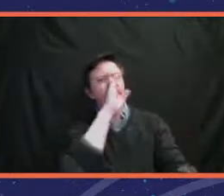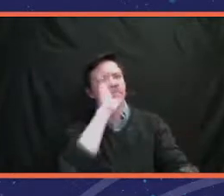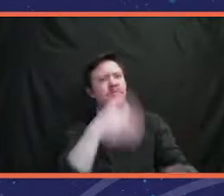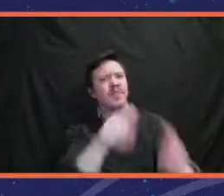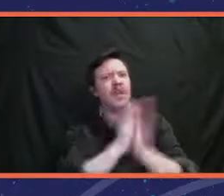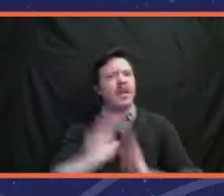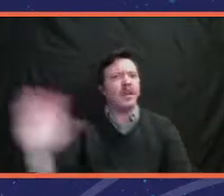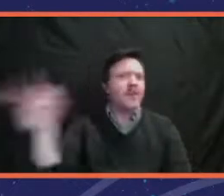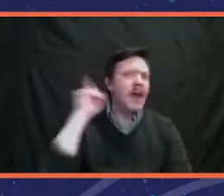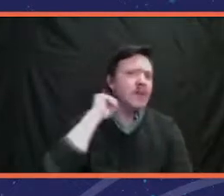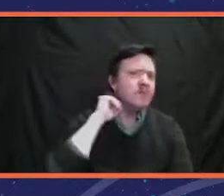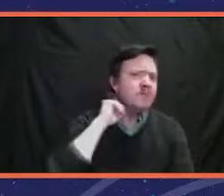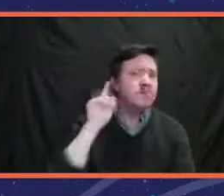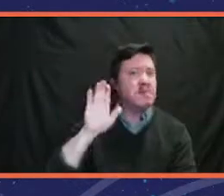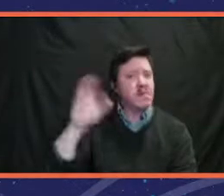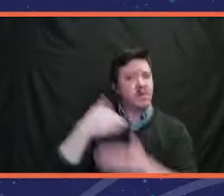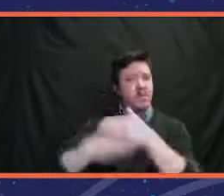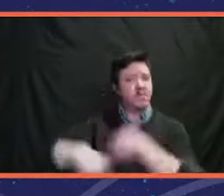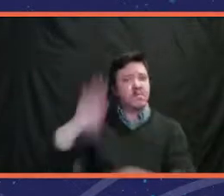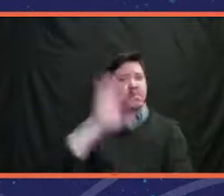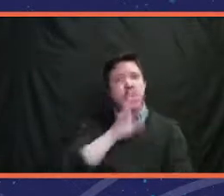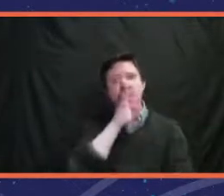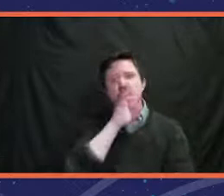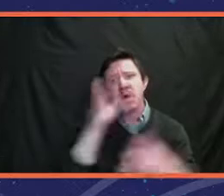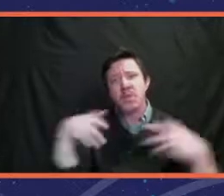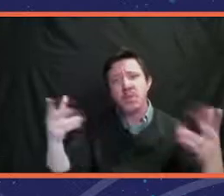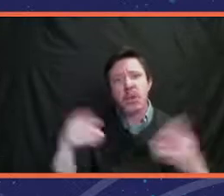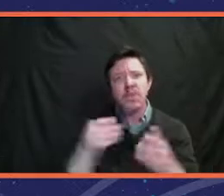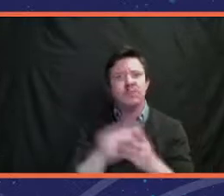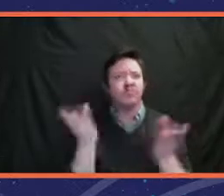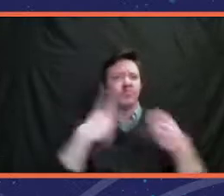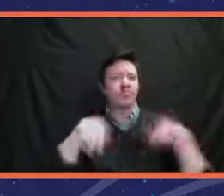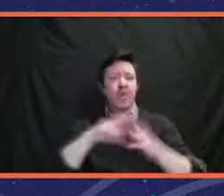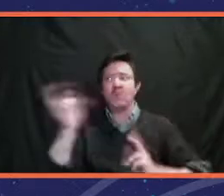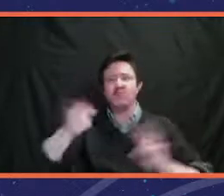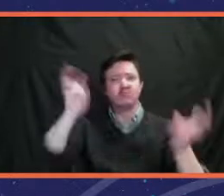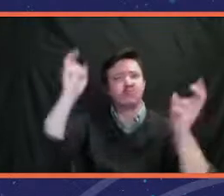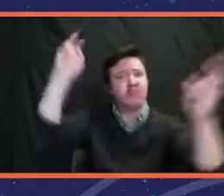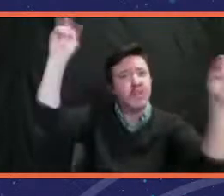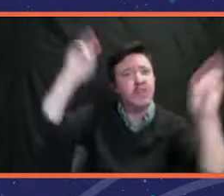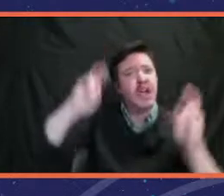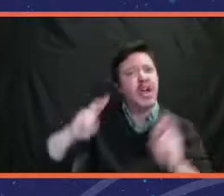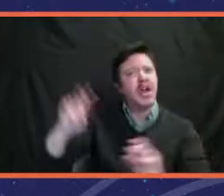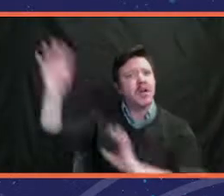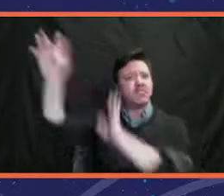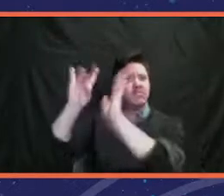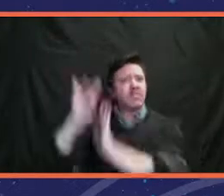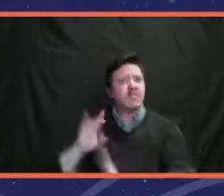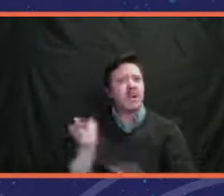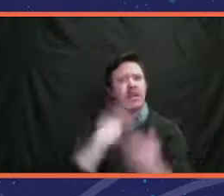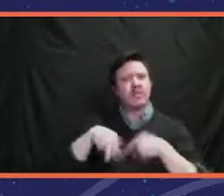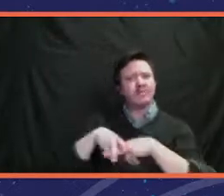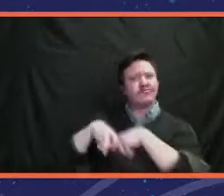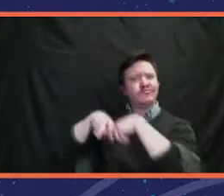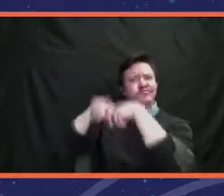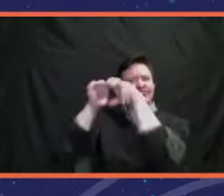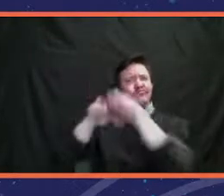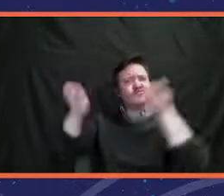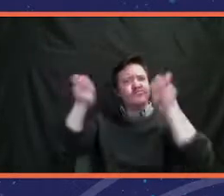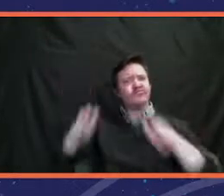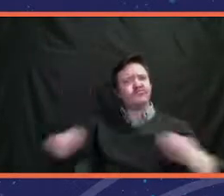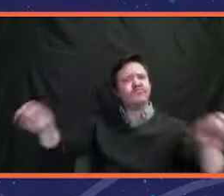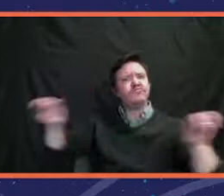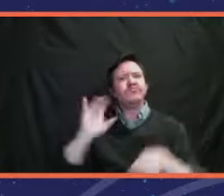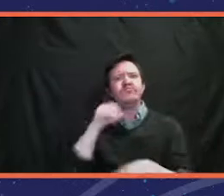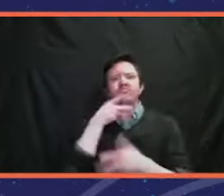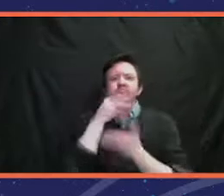tongue. Stolen land from chosen ones, yet still on the throne drinking nectar with God. What were the odds that you'd